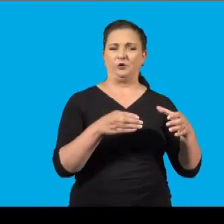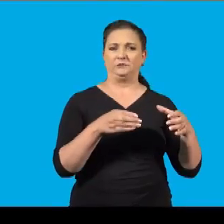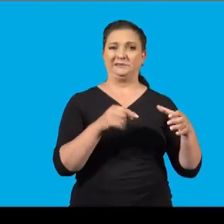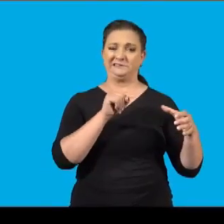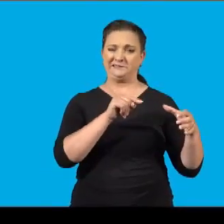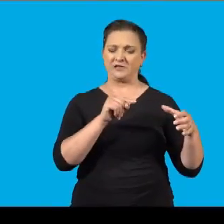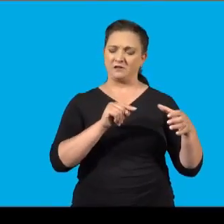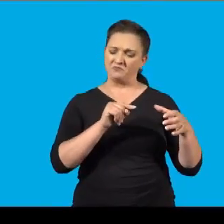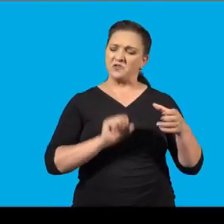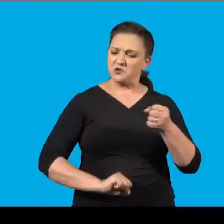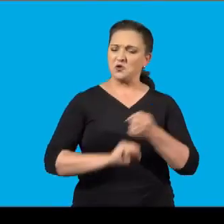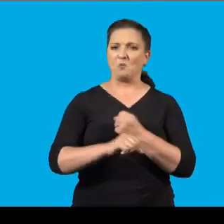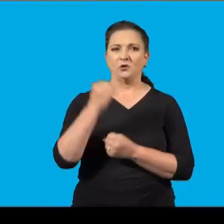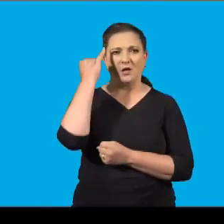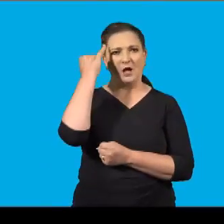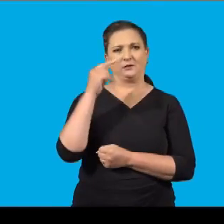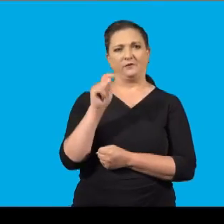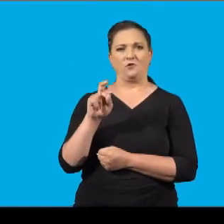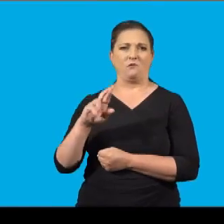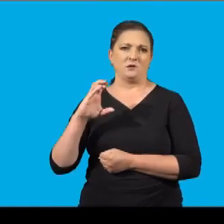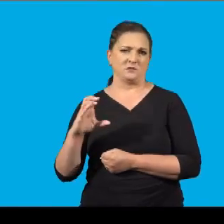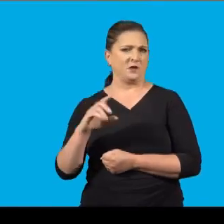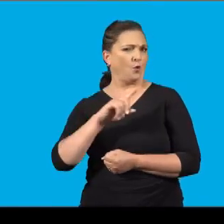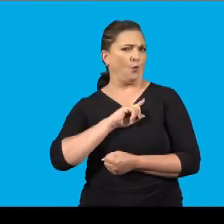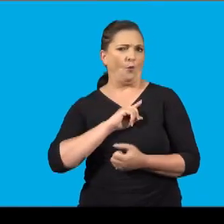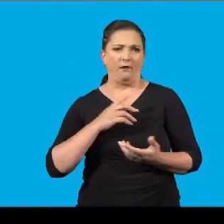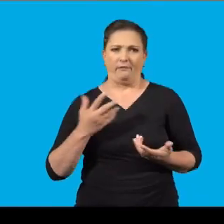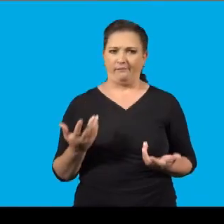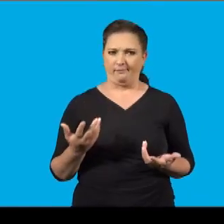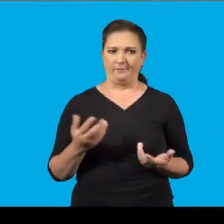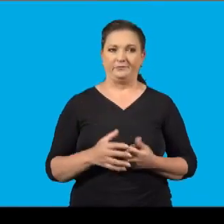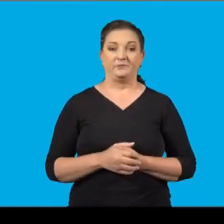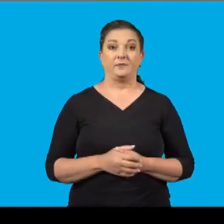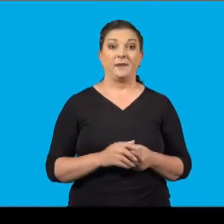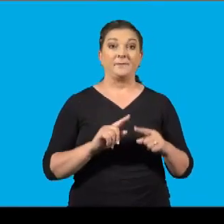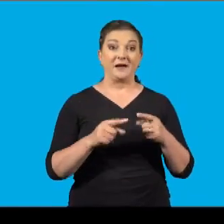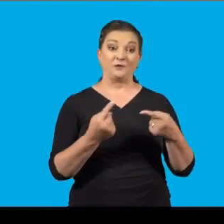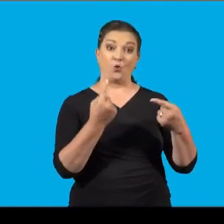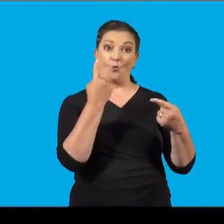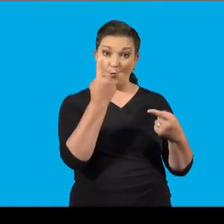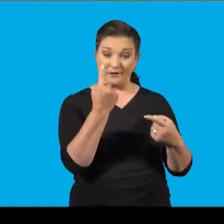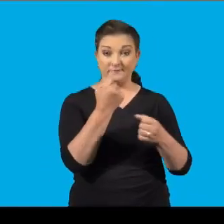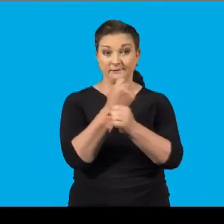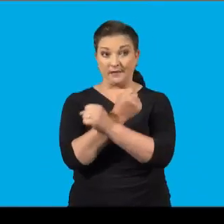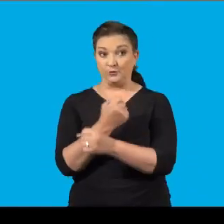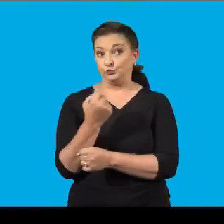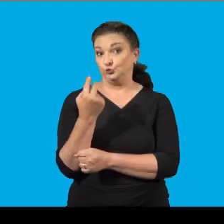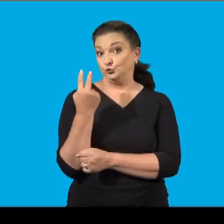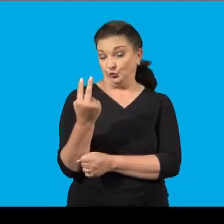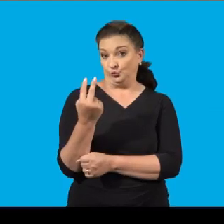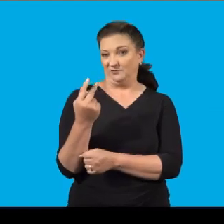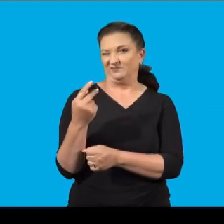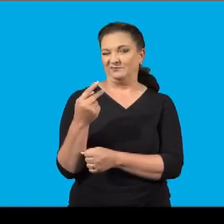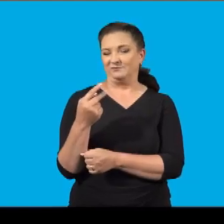idea of the Truth and Reconciliation Commission, TRC? And look at the mark allocation. It's 1 times 2 equals